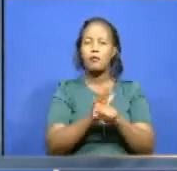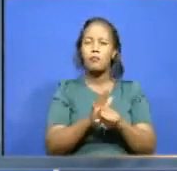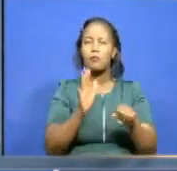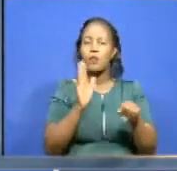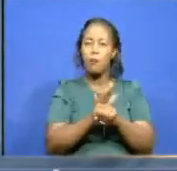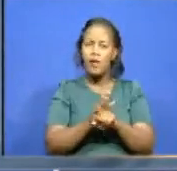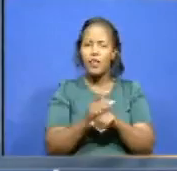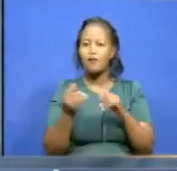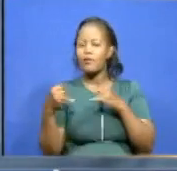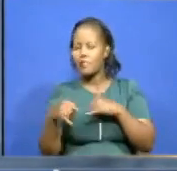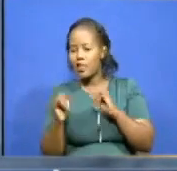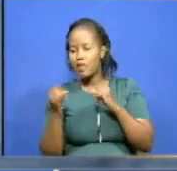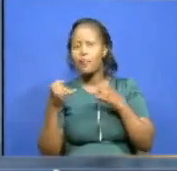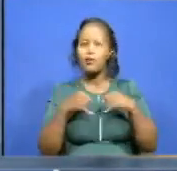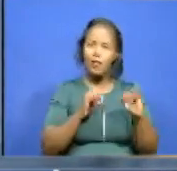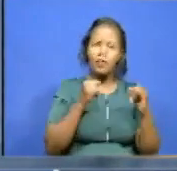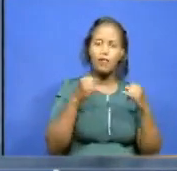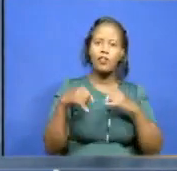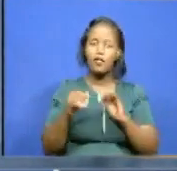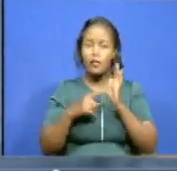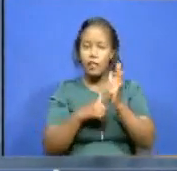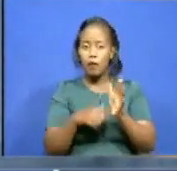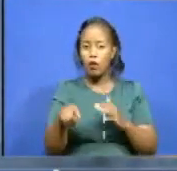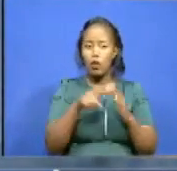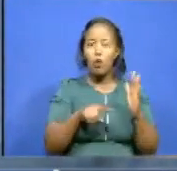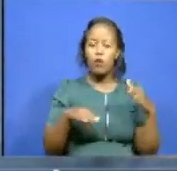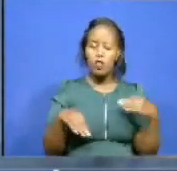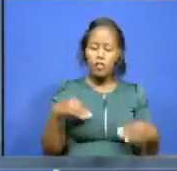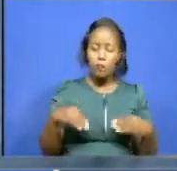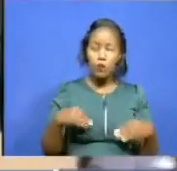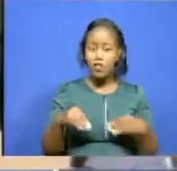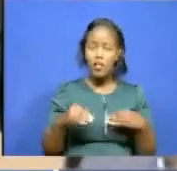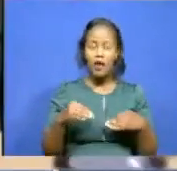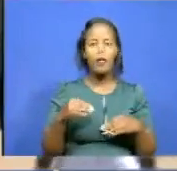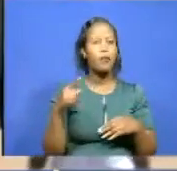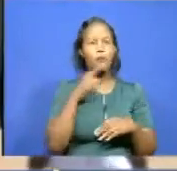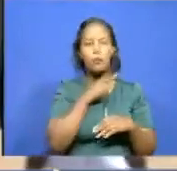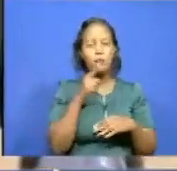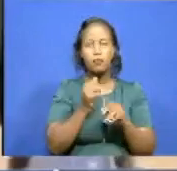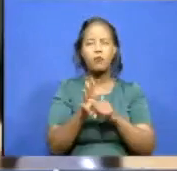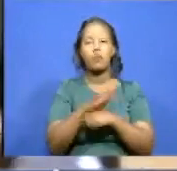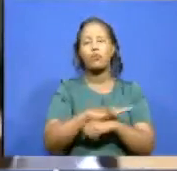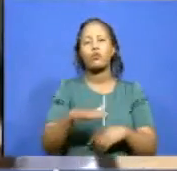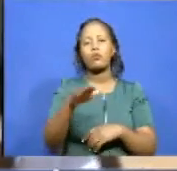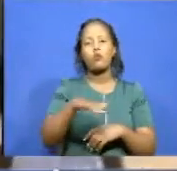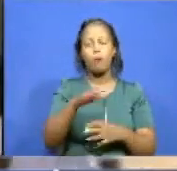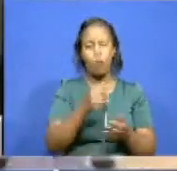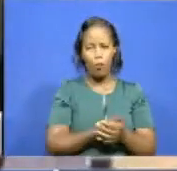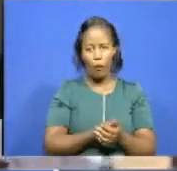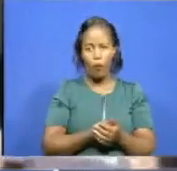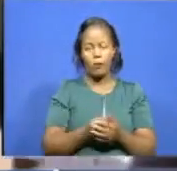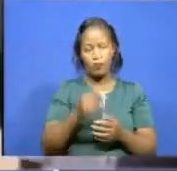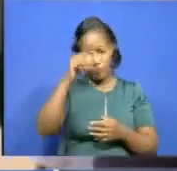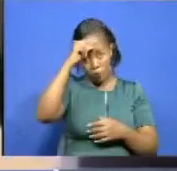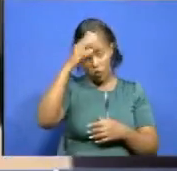vile ilivyotakana. Kama Busia tulikumbwa na hii shida ya COVID sana. On claims of not following market trends, the